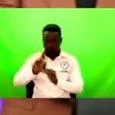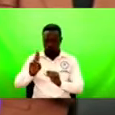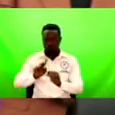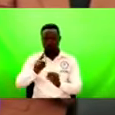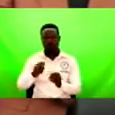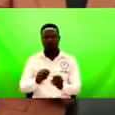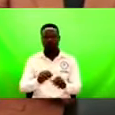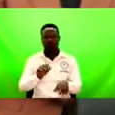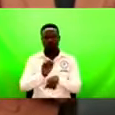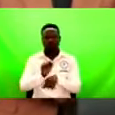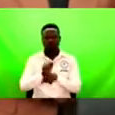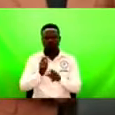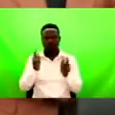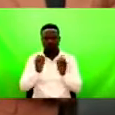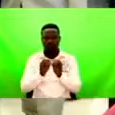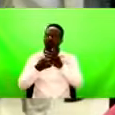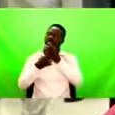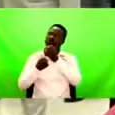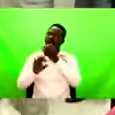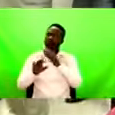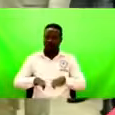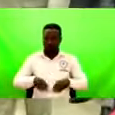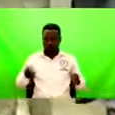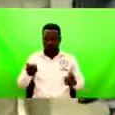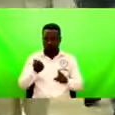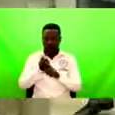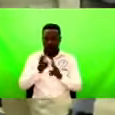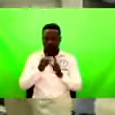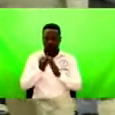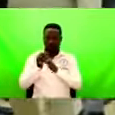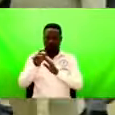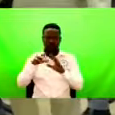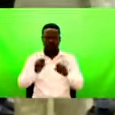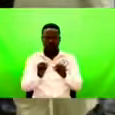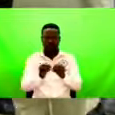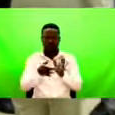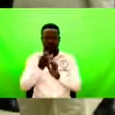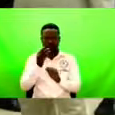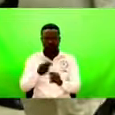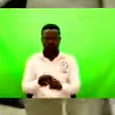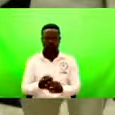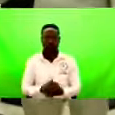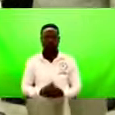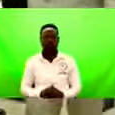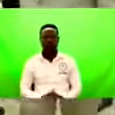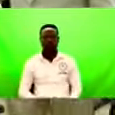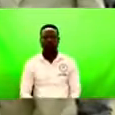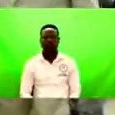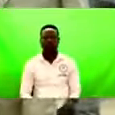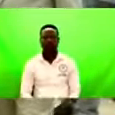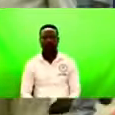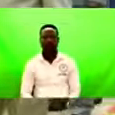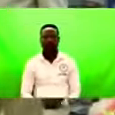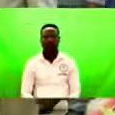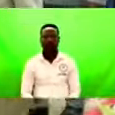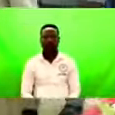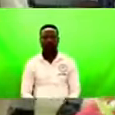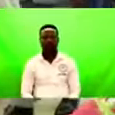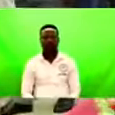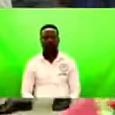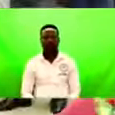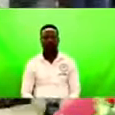Just trust God and avail yourself. Let some of you take the second row so that we are quick, please. Yes. Yes,